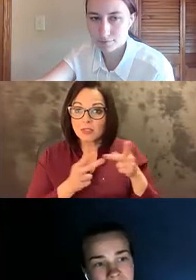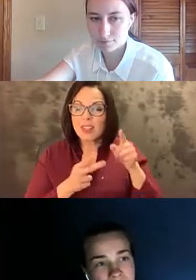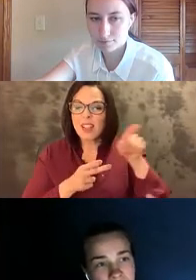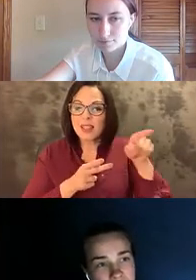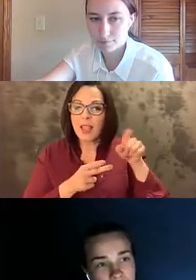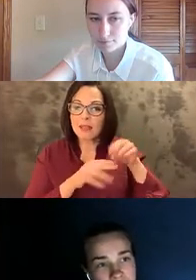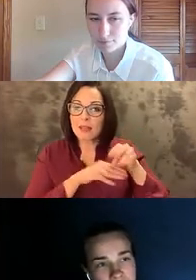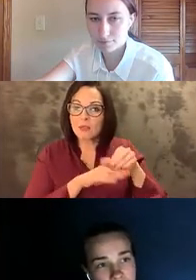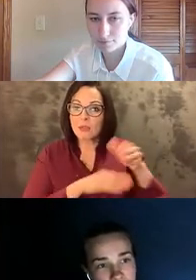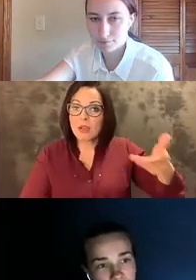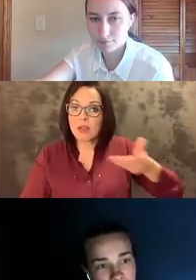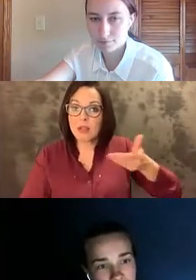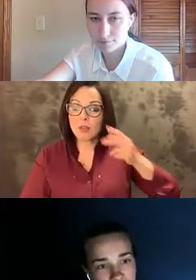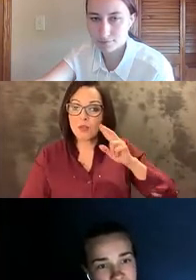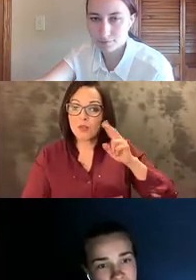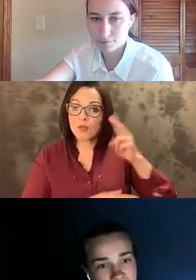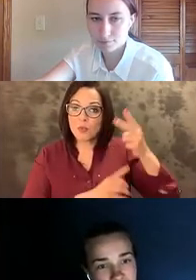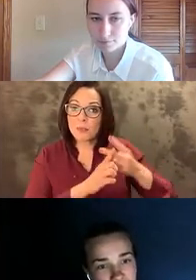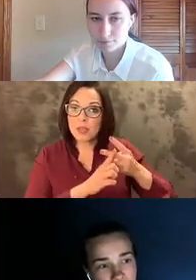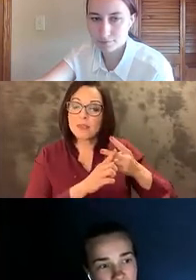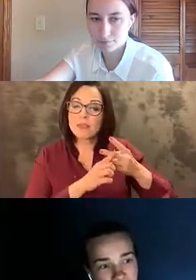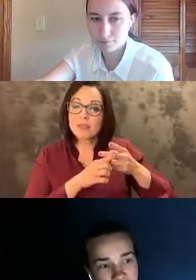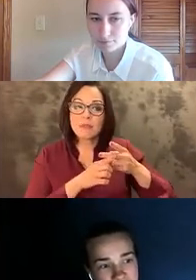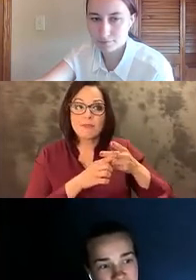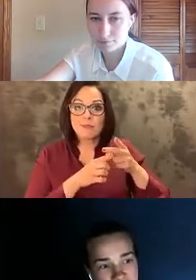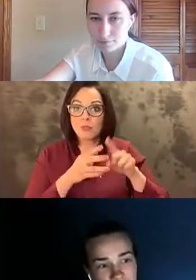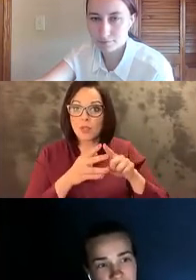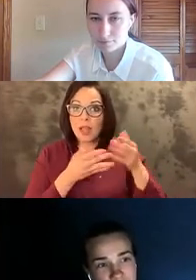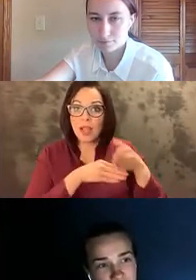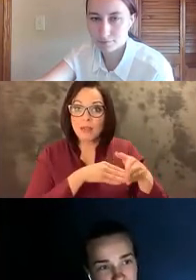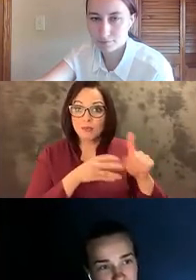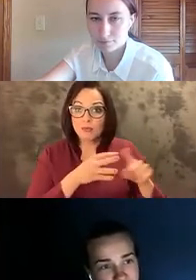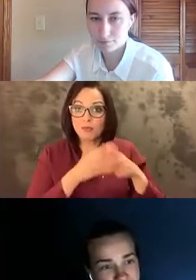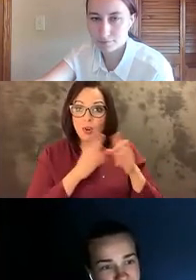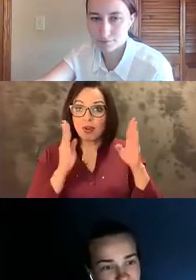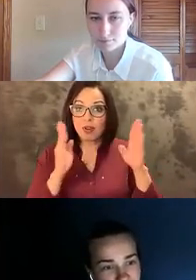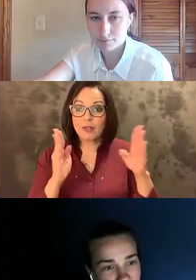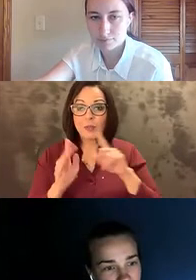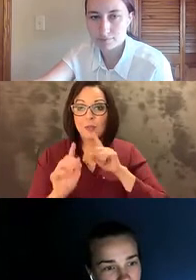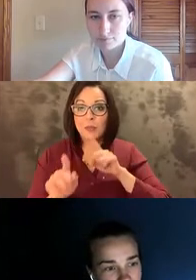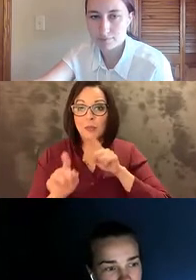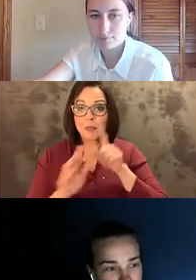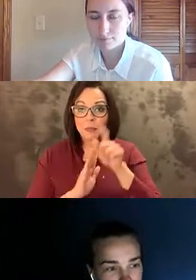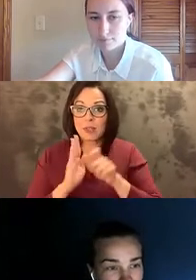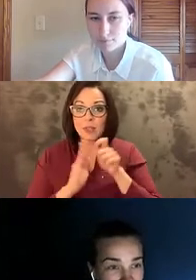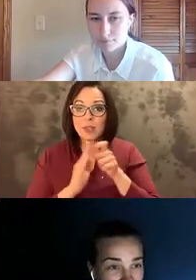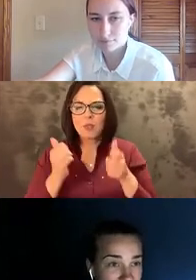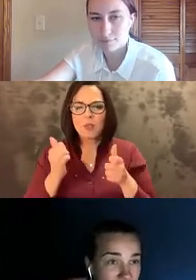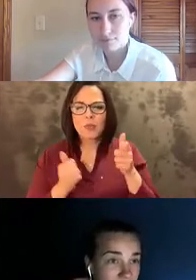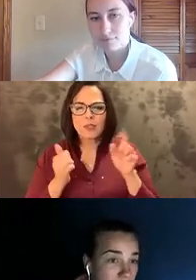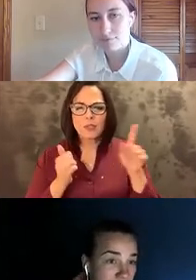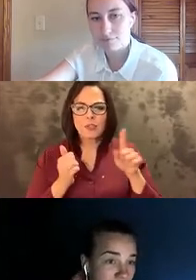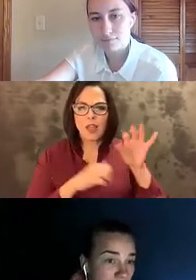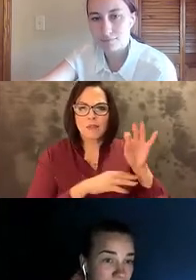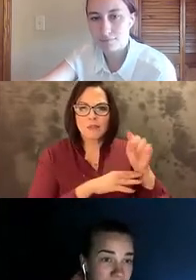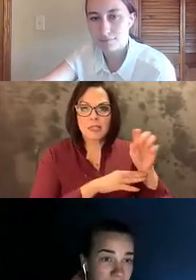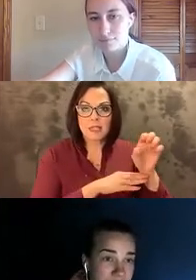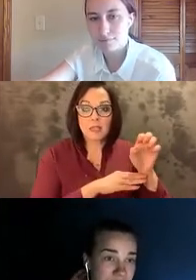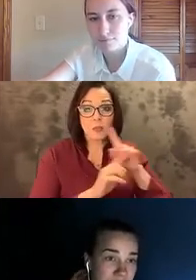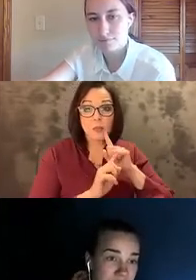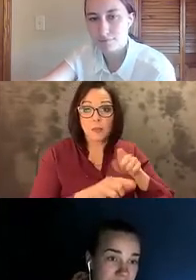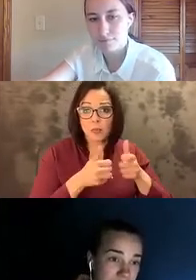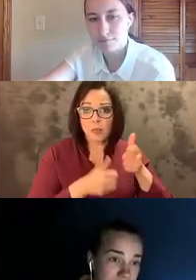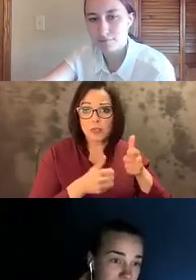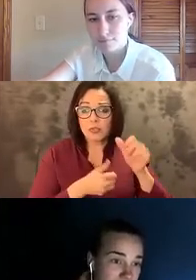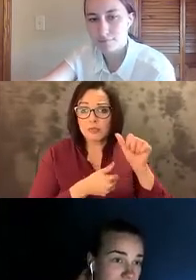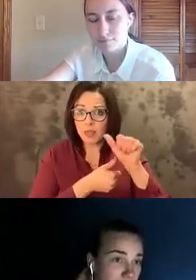2 months into the reporting period. What FTE would you report? Would you report A,